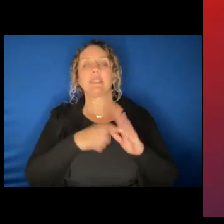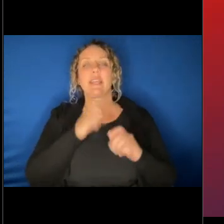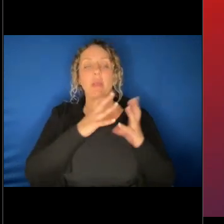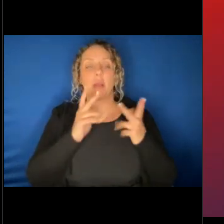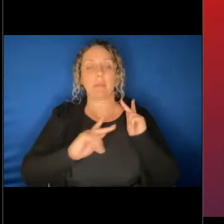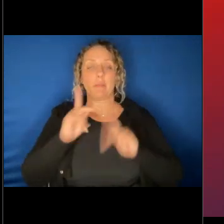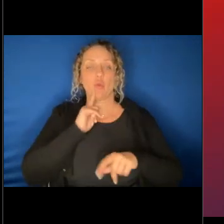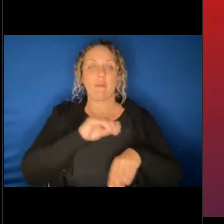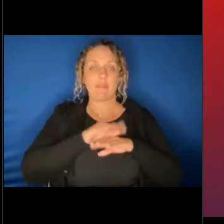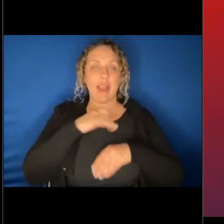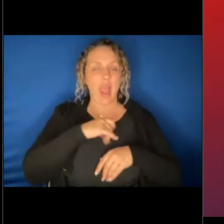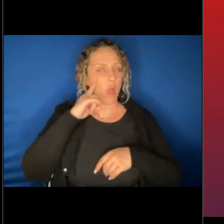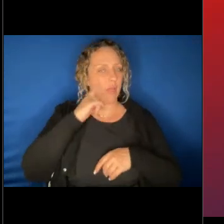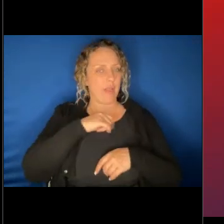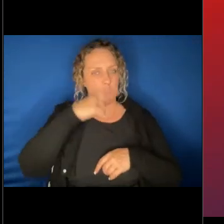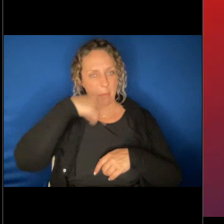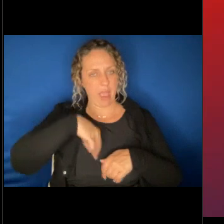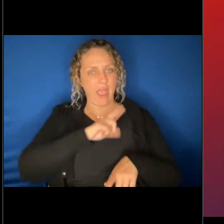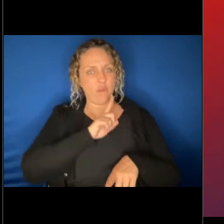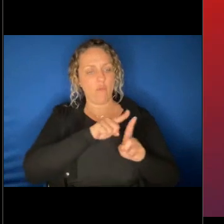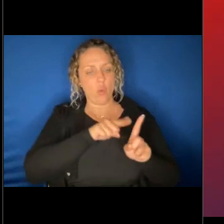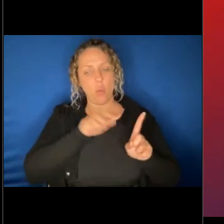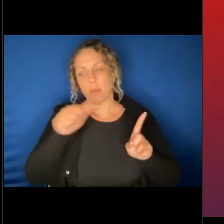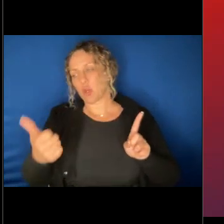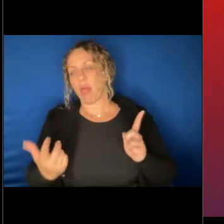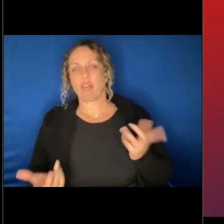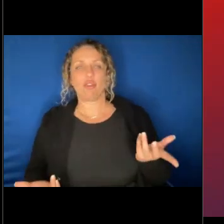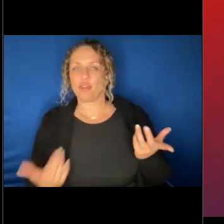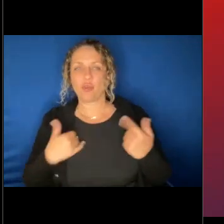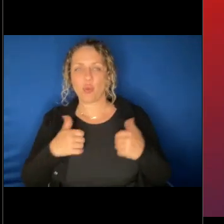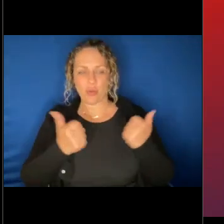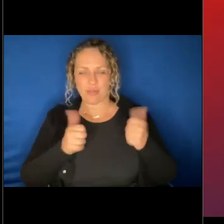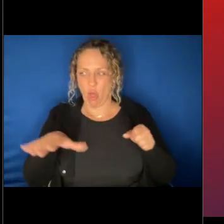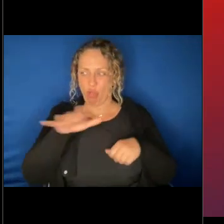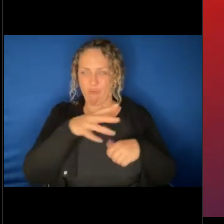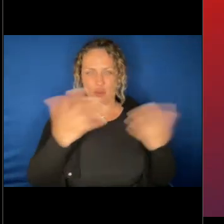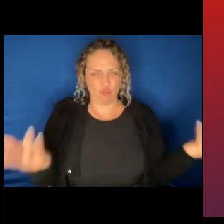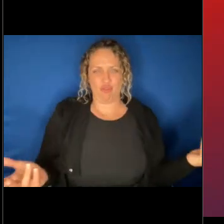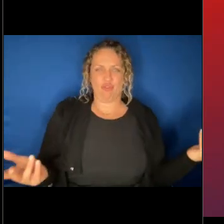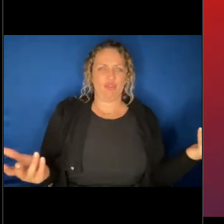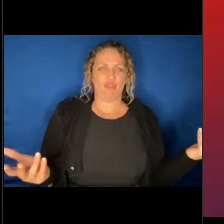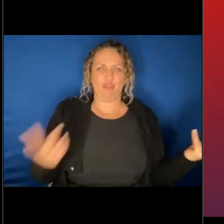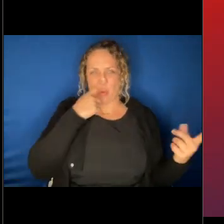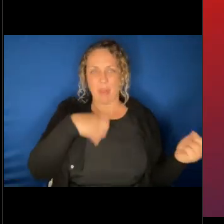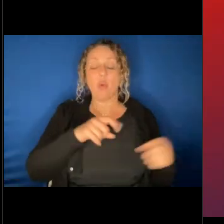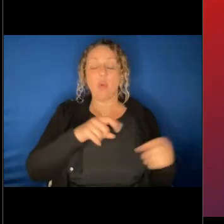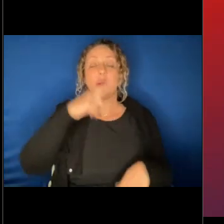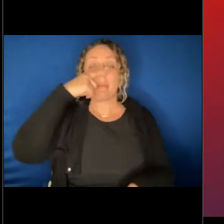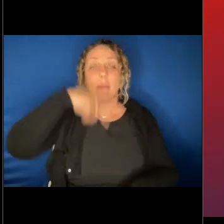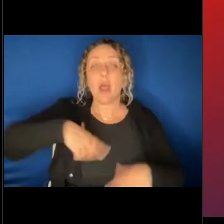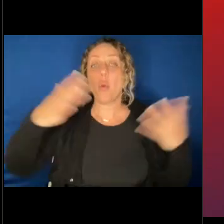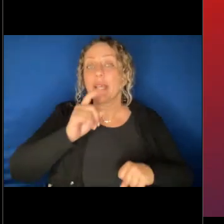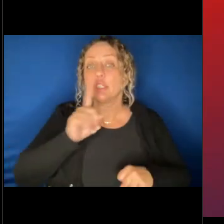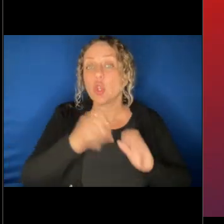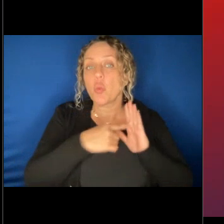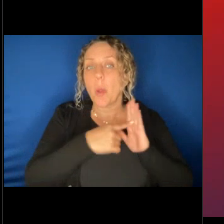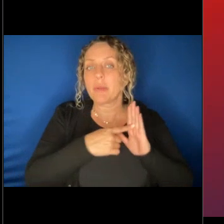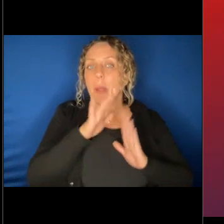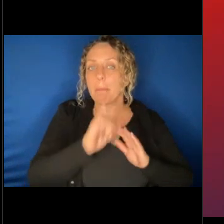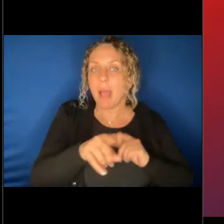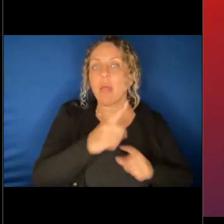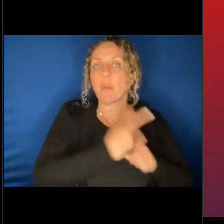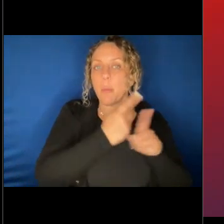that are affected, I don't think they'll mind having to go from one precinct to another. There's precincts all over. I think what they would really mind is making sure they're represented by the